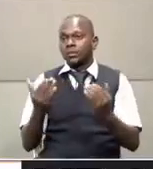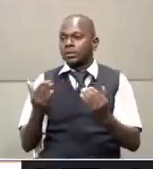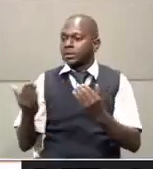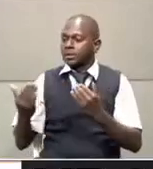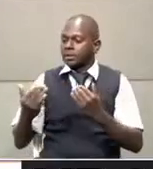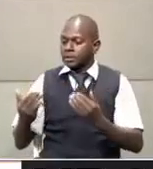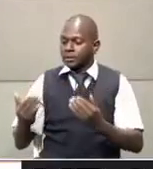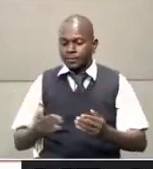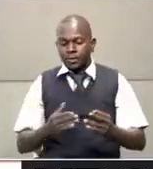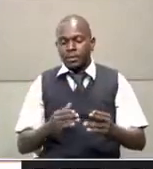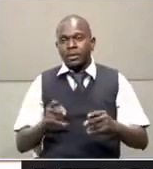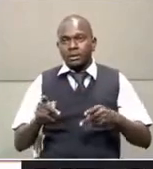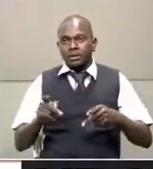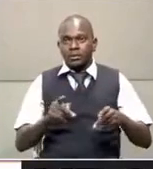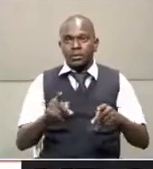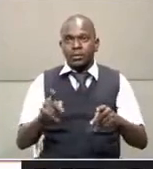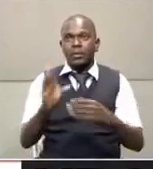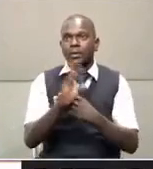Thank you. Chegwega.